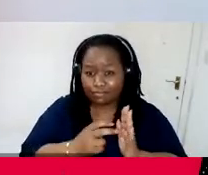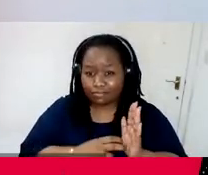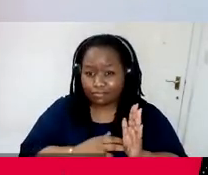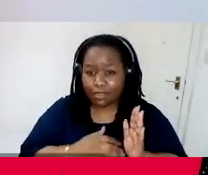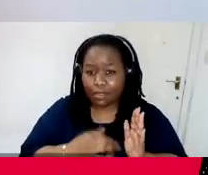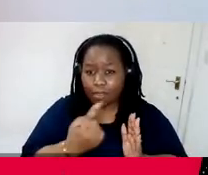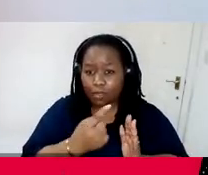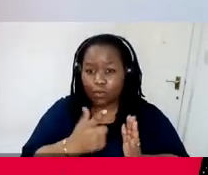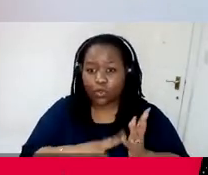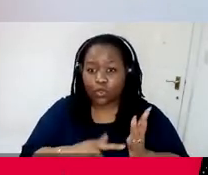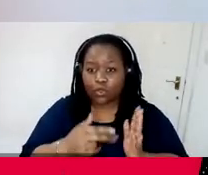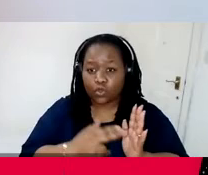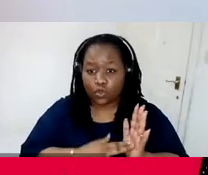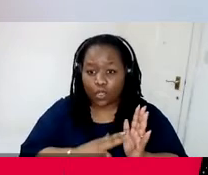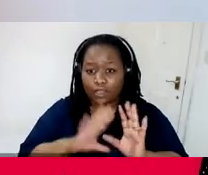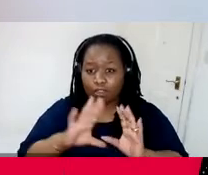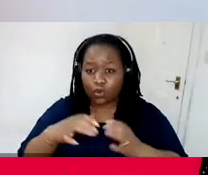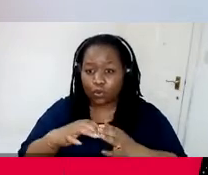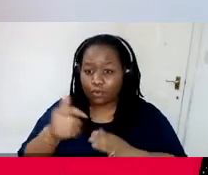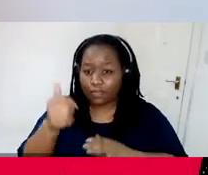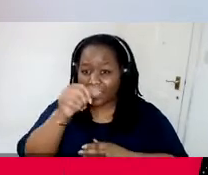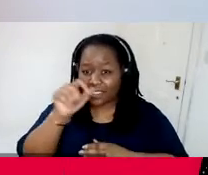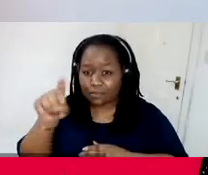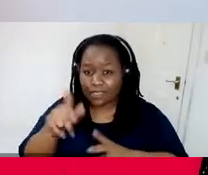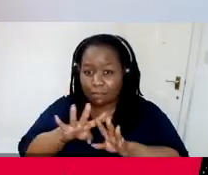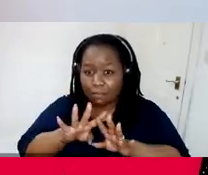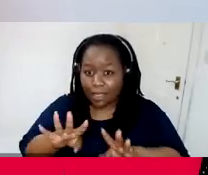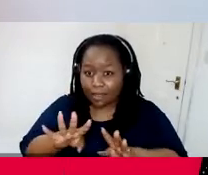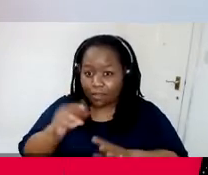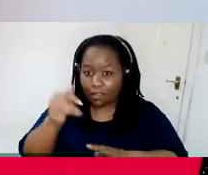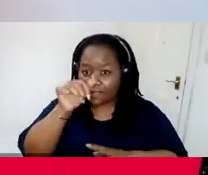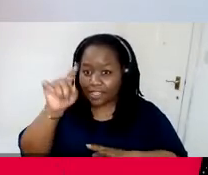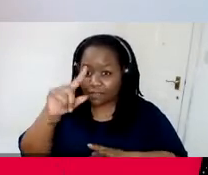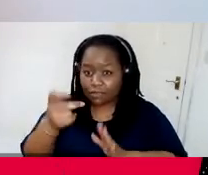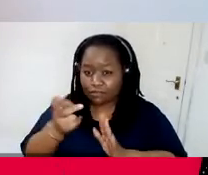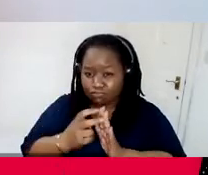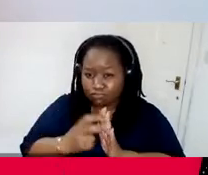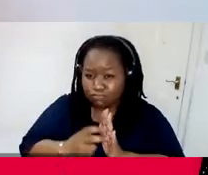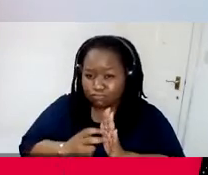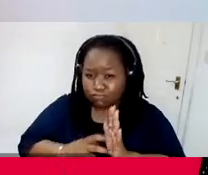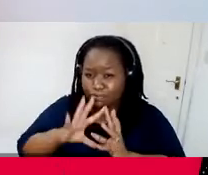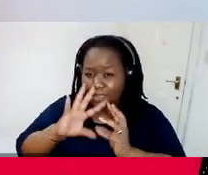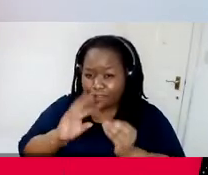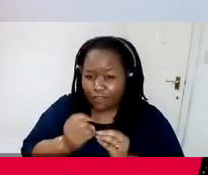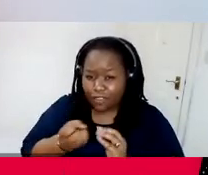by the UN Group of Eminent Experts, UN Panel of Experts, as well as the